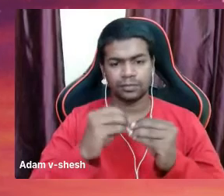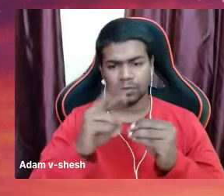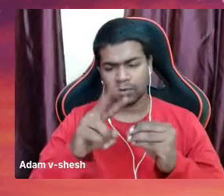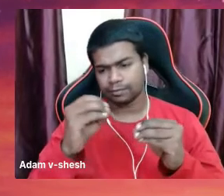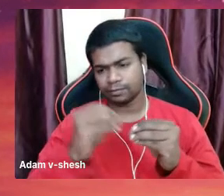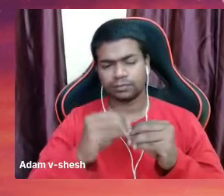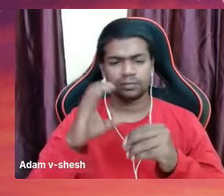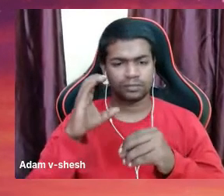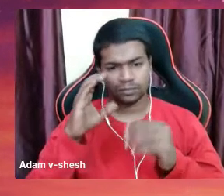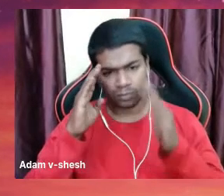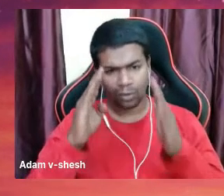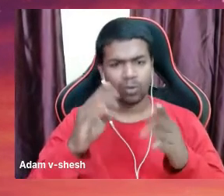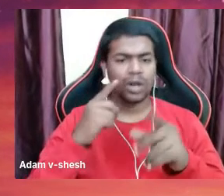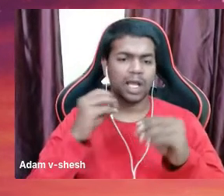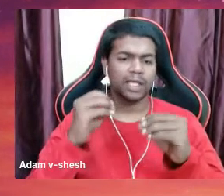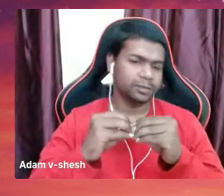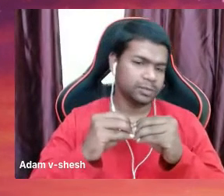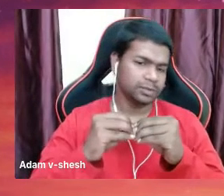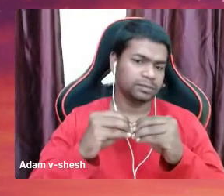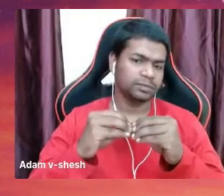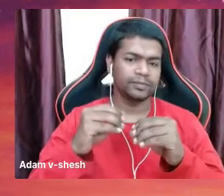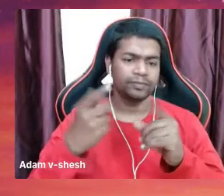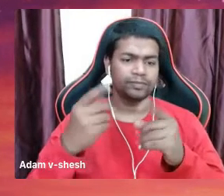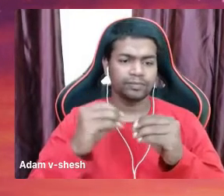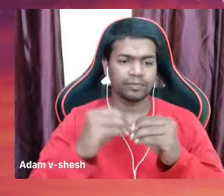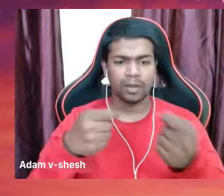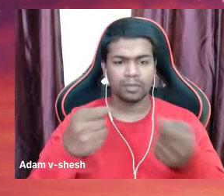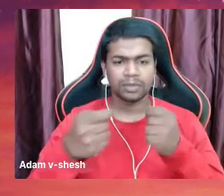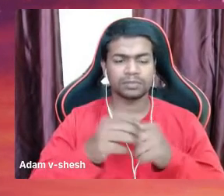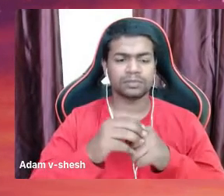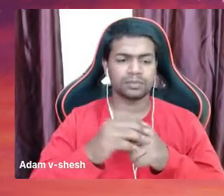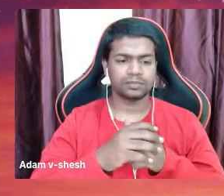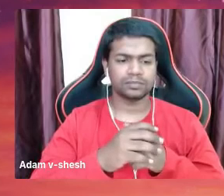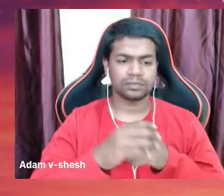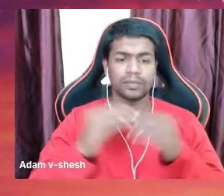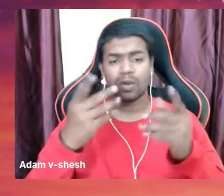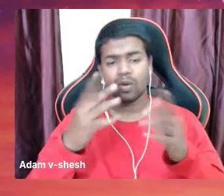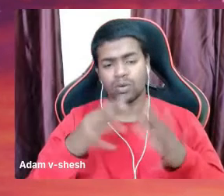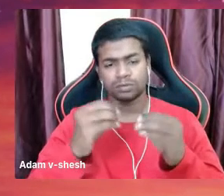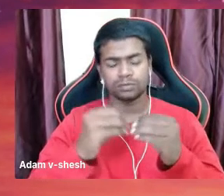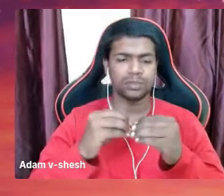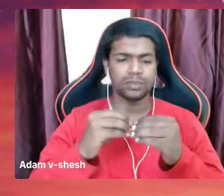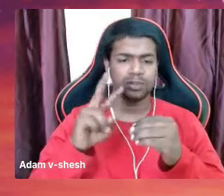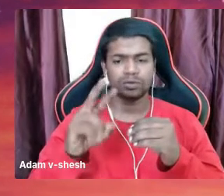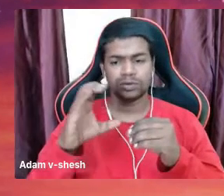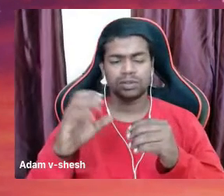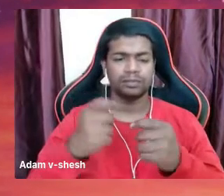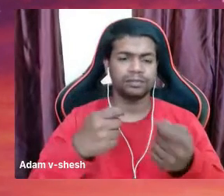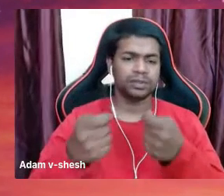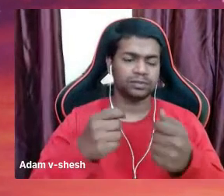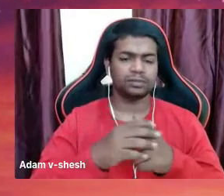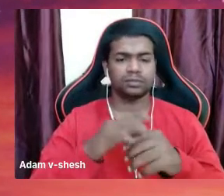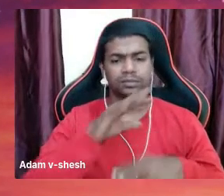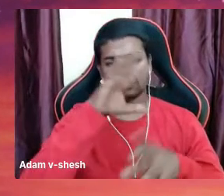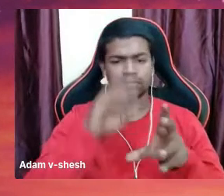a core IP business, or a B2C business, which has, you know, competition, I can tell you everything